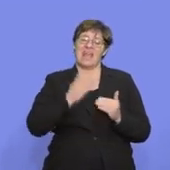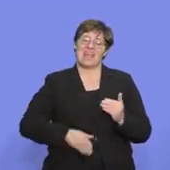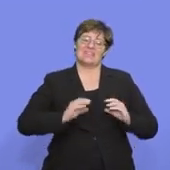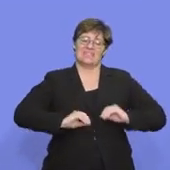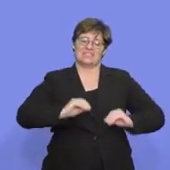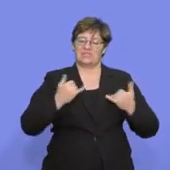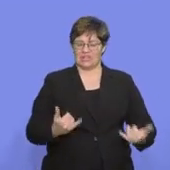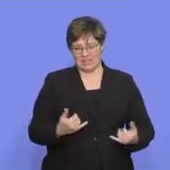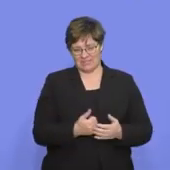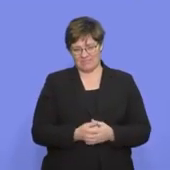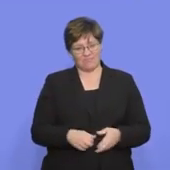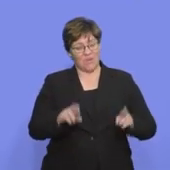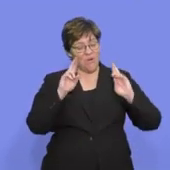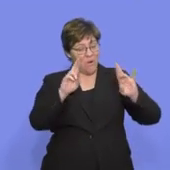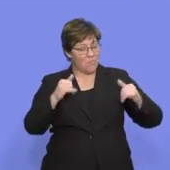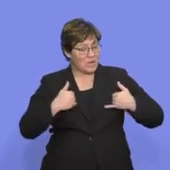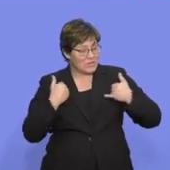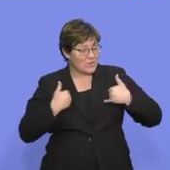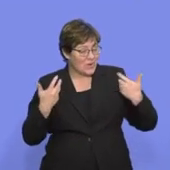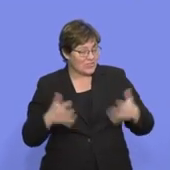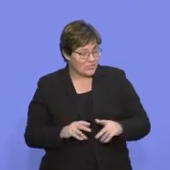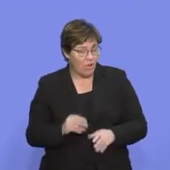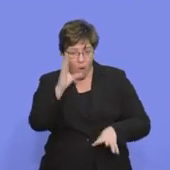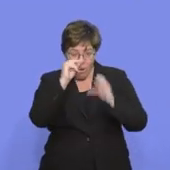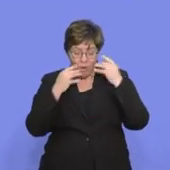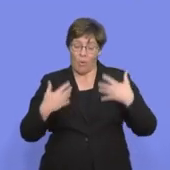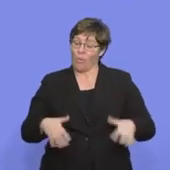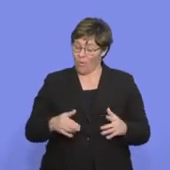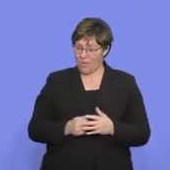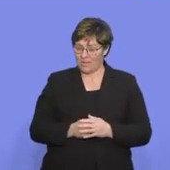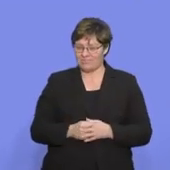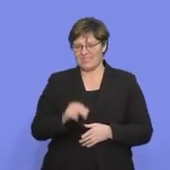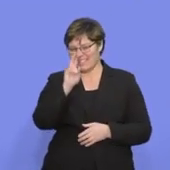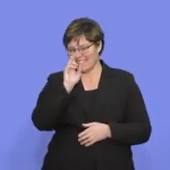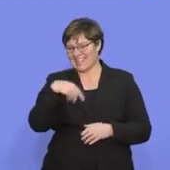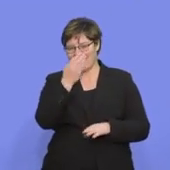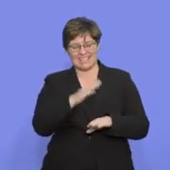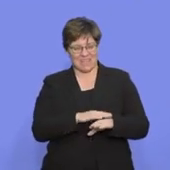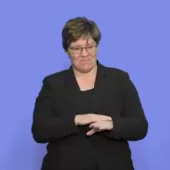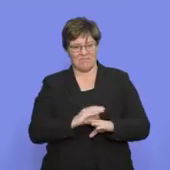enjoyed it. I hope you learned a lot, and I will hopefully see you next time when I do the eye.